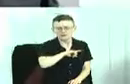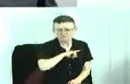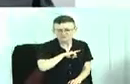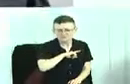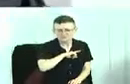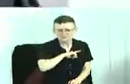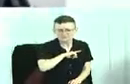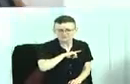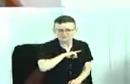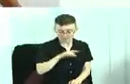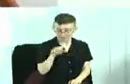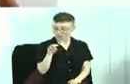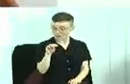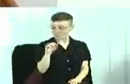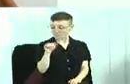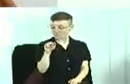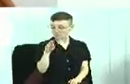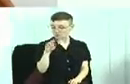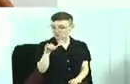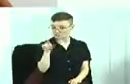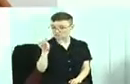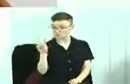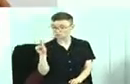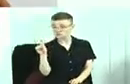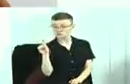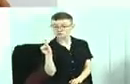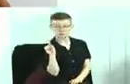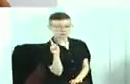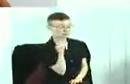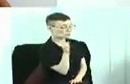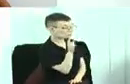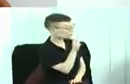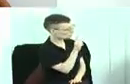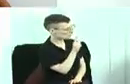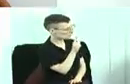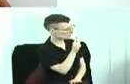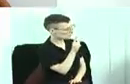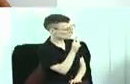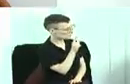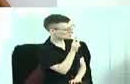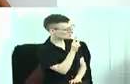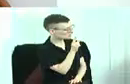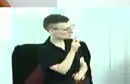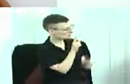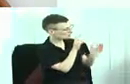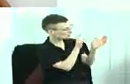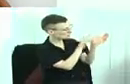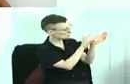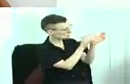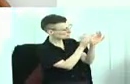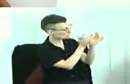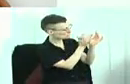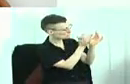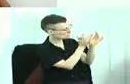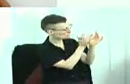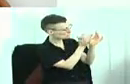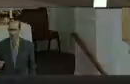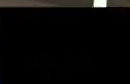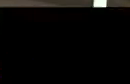that when she turns away, the risen Jesus is mistaken for a helper?